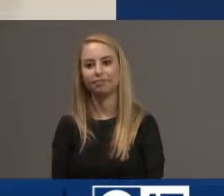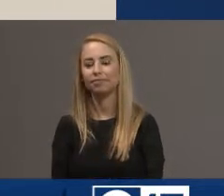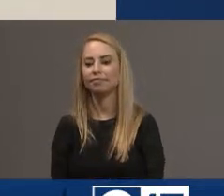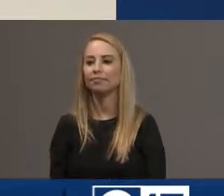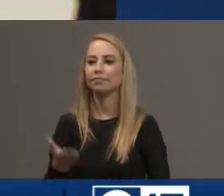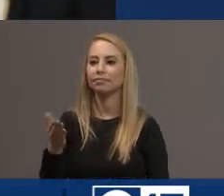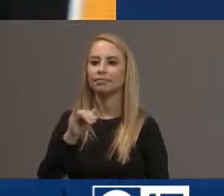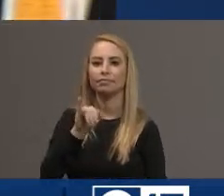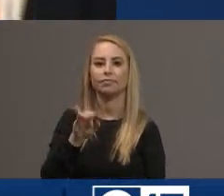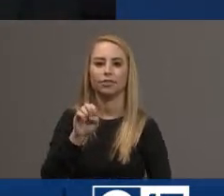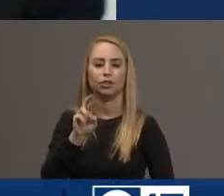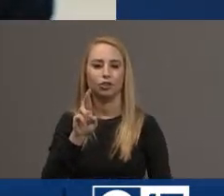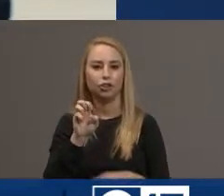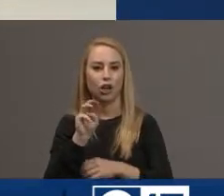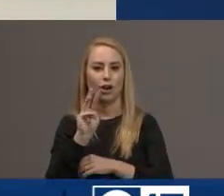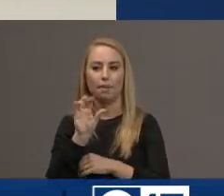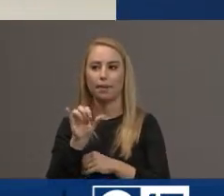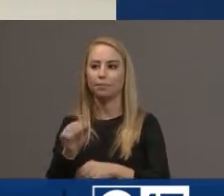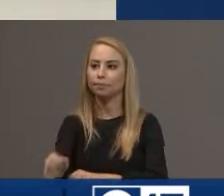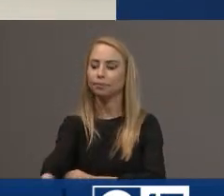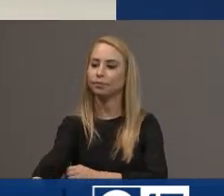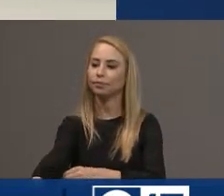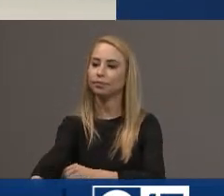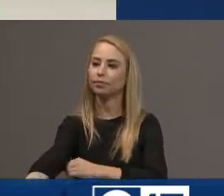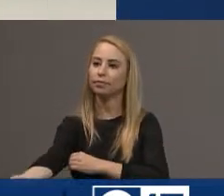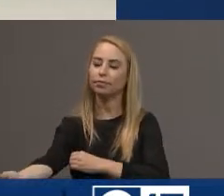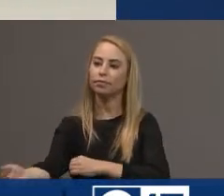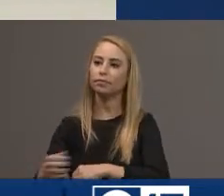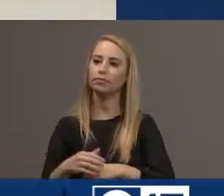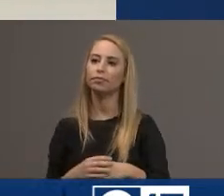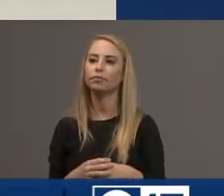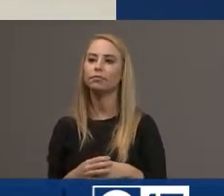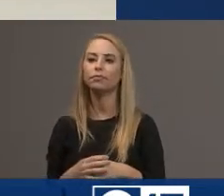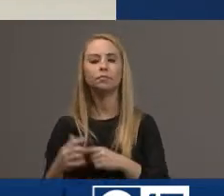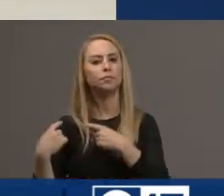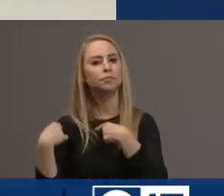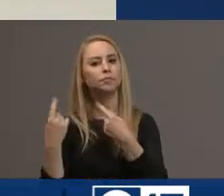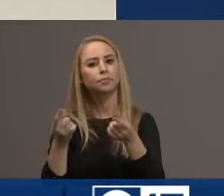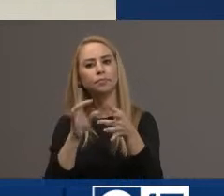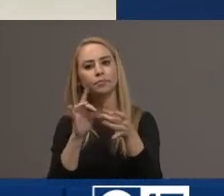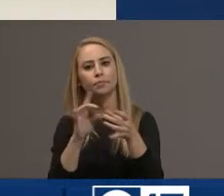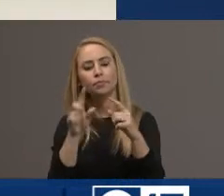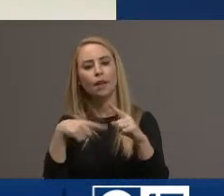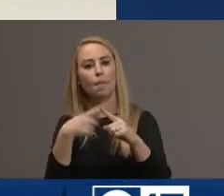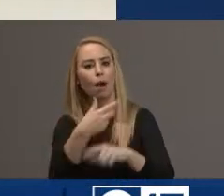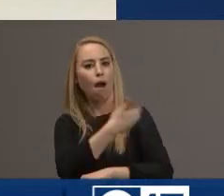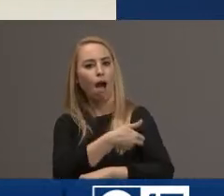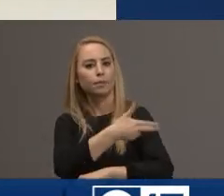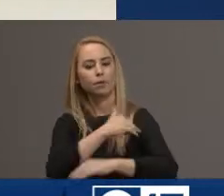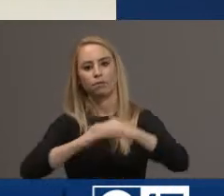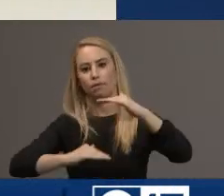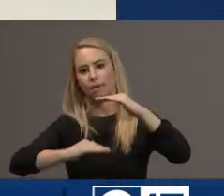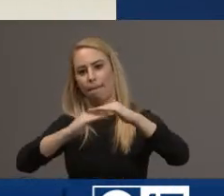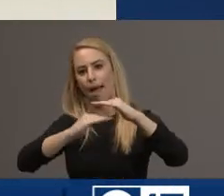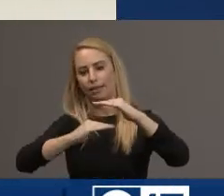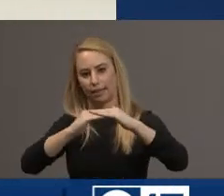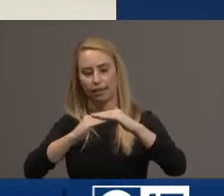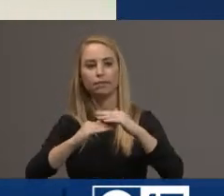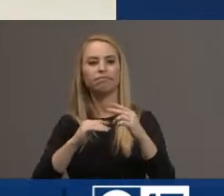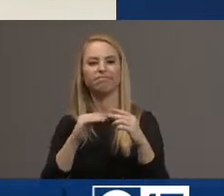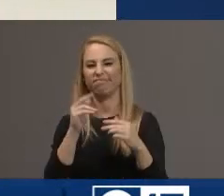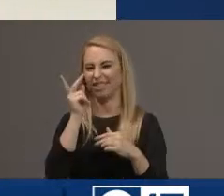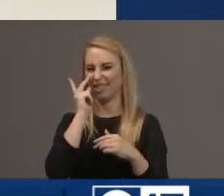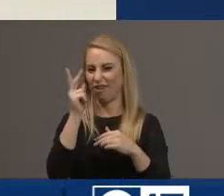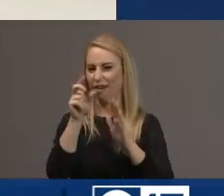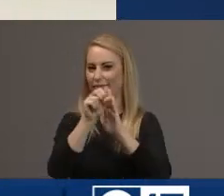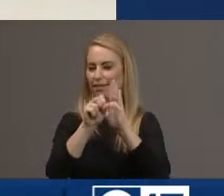Hi, Jeremy. Governor, we've heard a lot about, over the past few weeks and today, about hospital capacity, and obviously those statewide numbers are